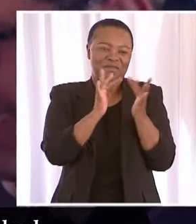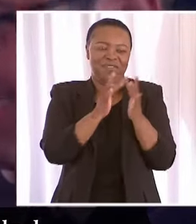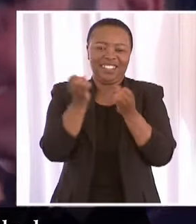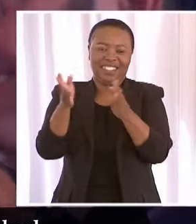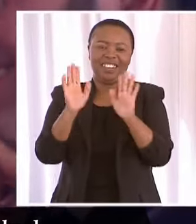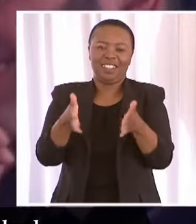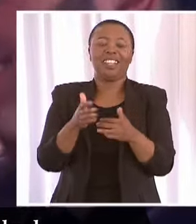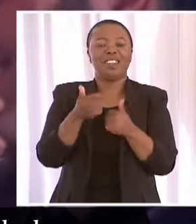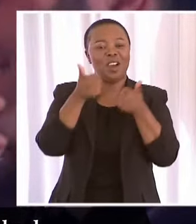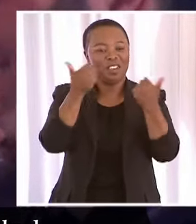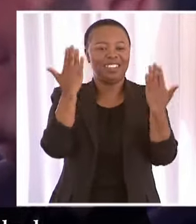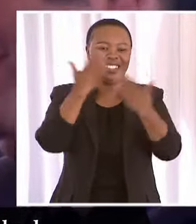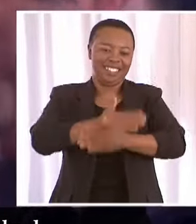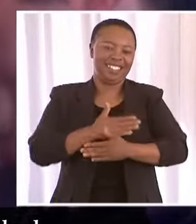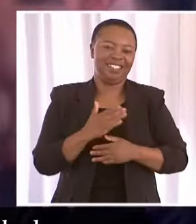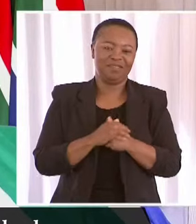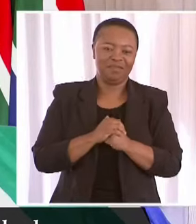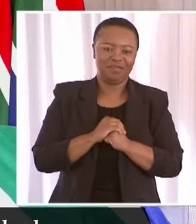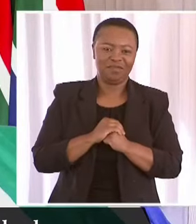Good night, Aziz.